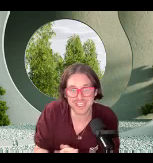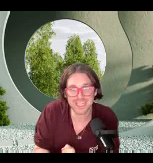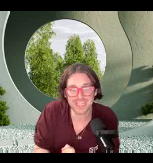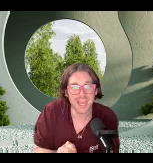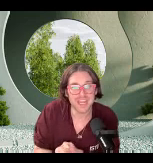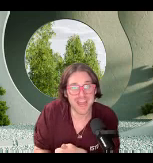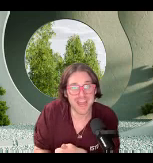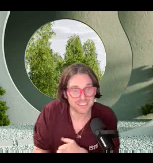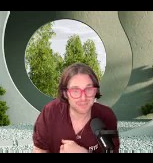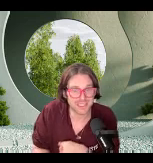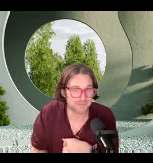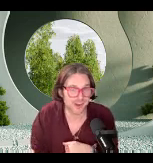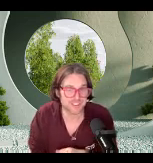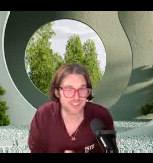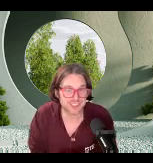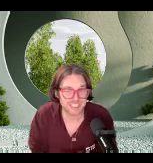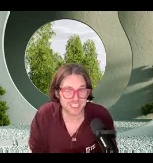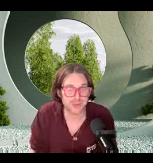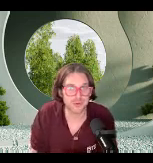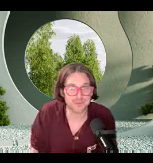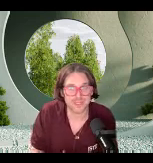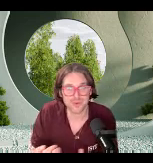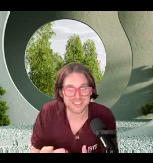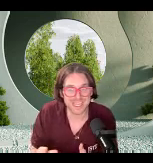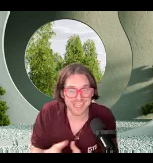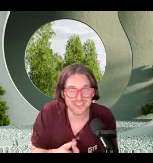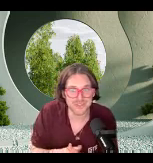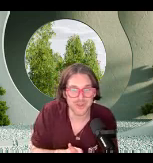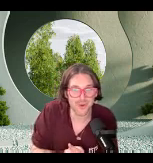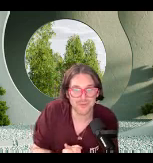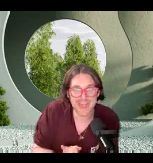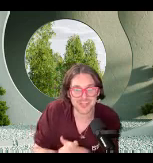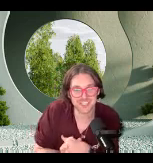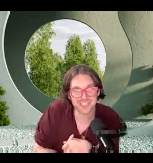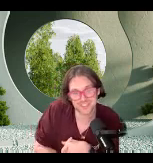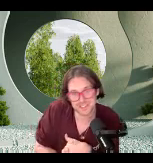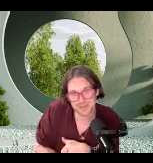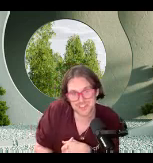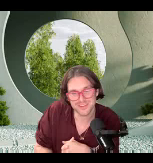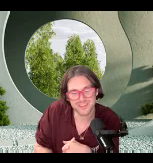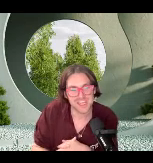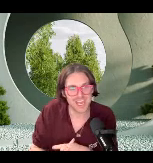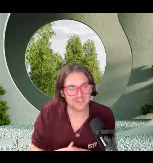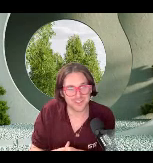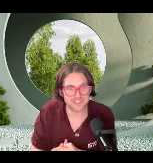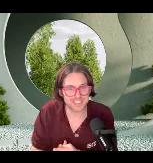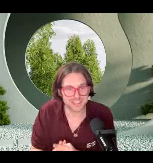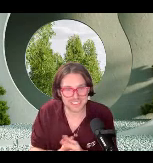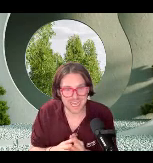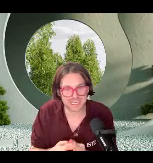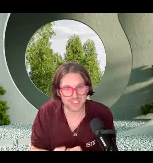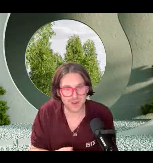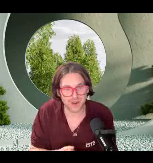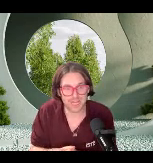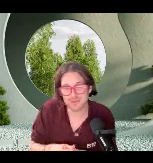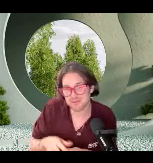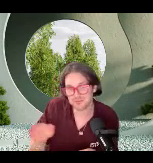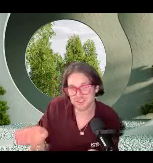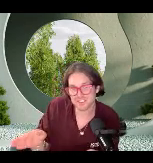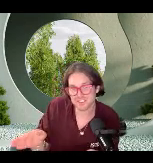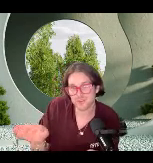about representation today. Next month on March 13th, we will meet once again to go over action and expression. And if you visit that